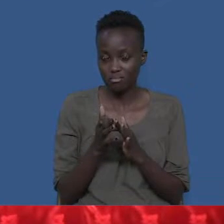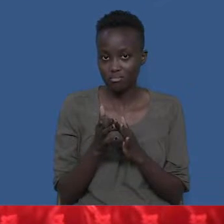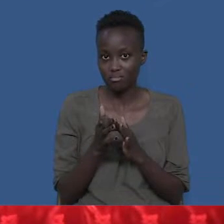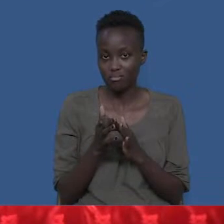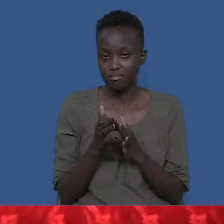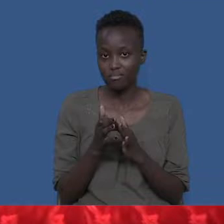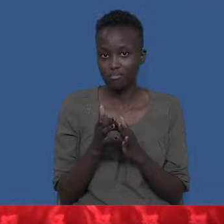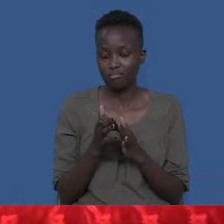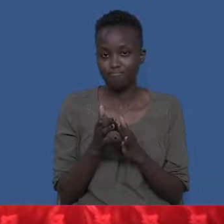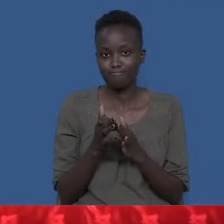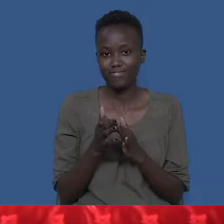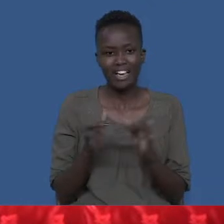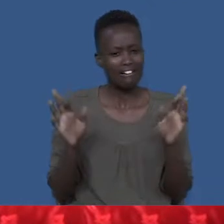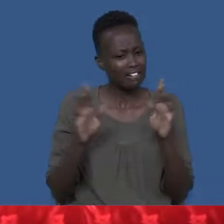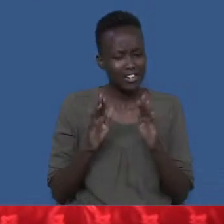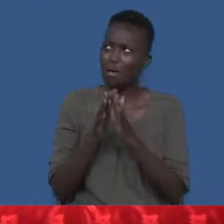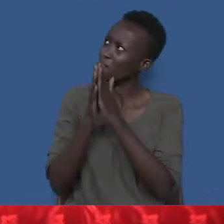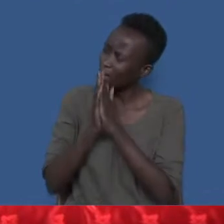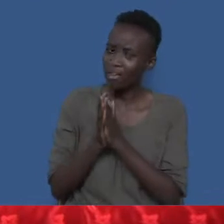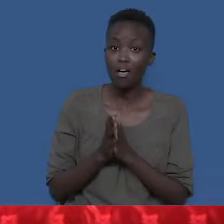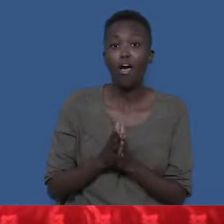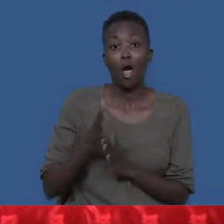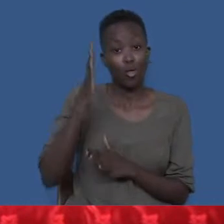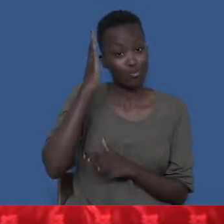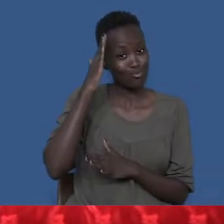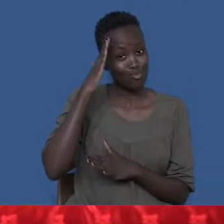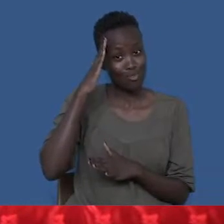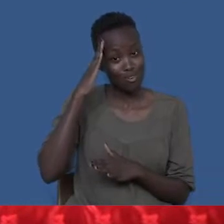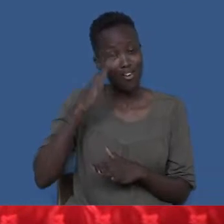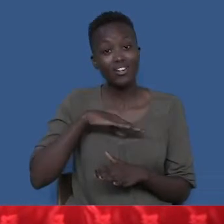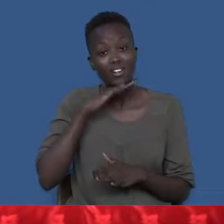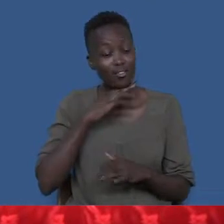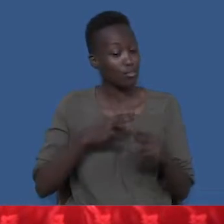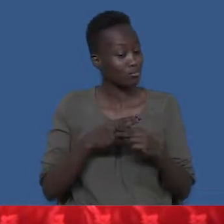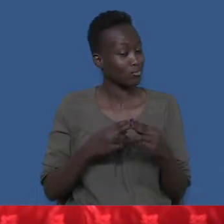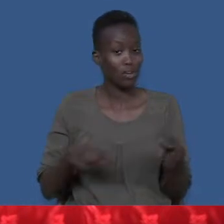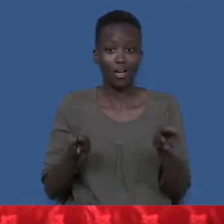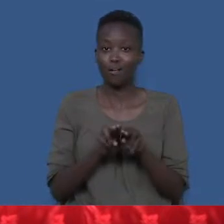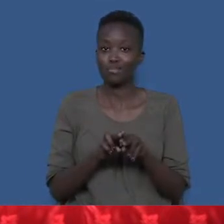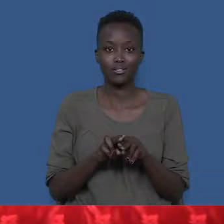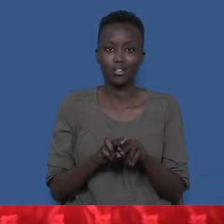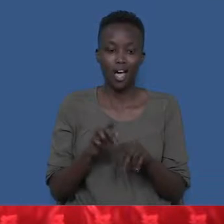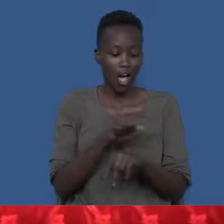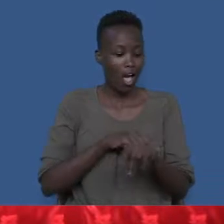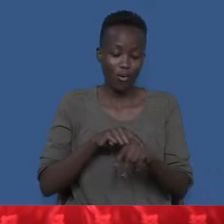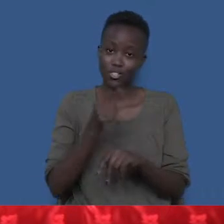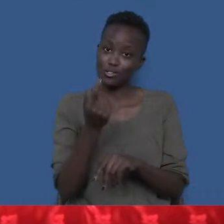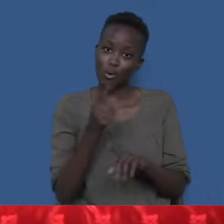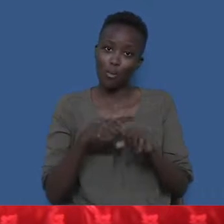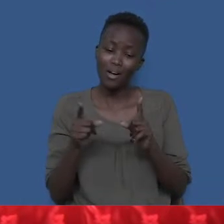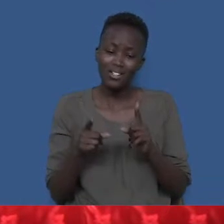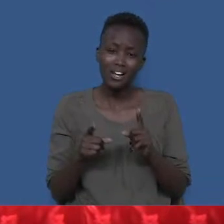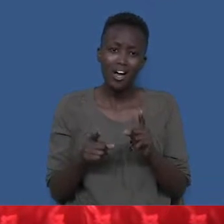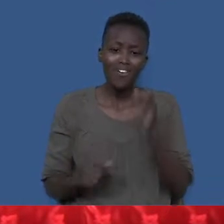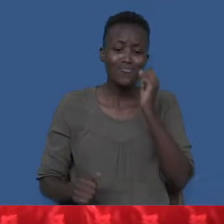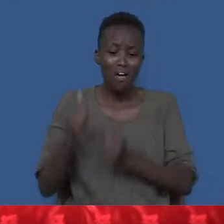confronts this situation head on. He knows that death awaits him in the next couple of hours, but he does not run